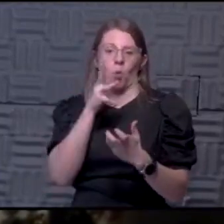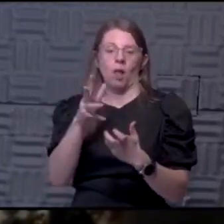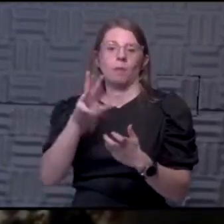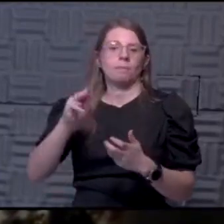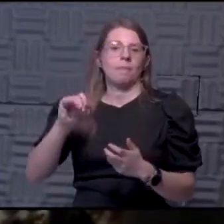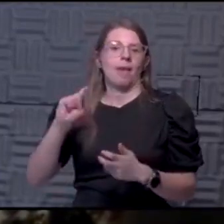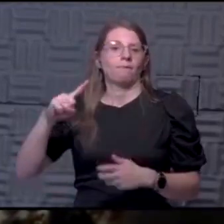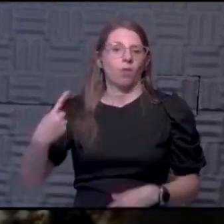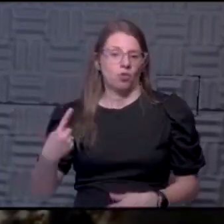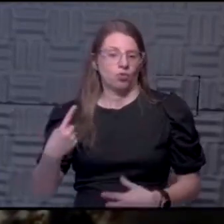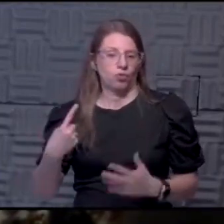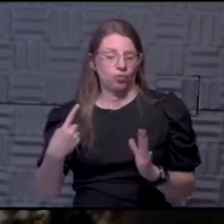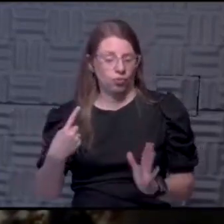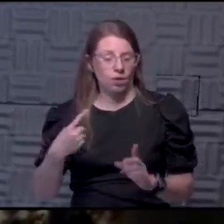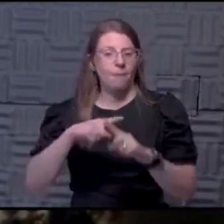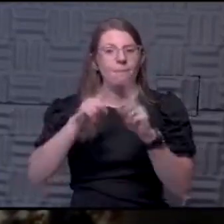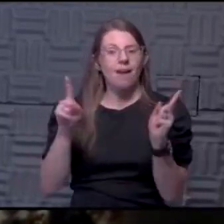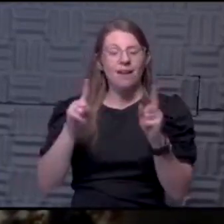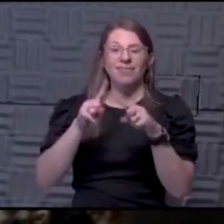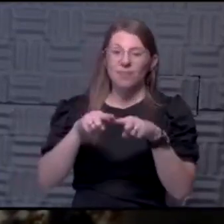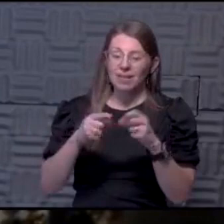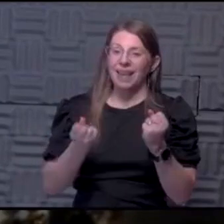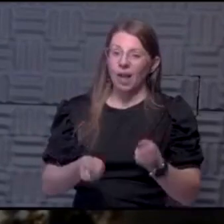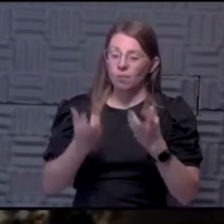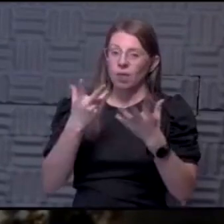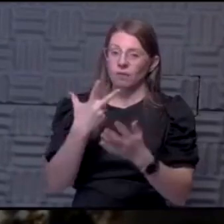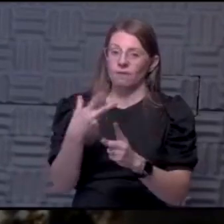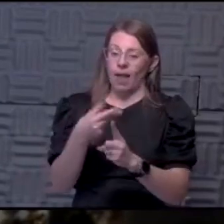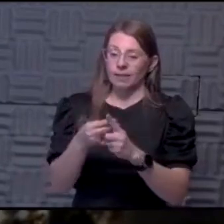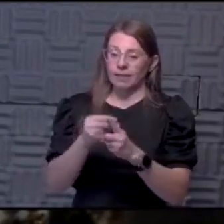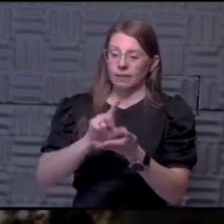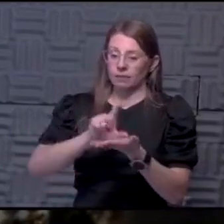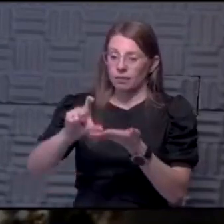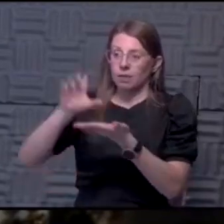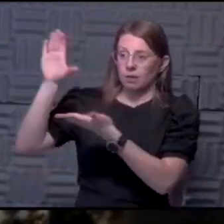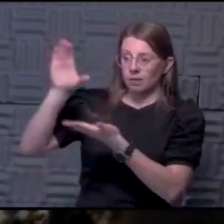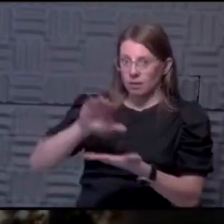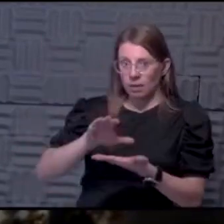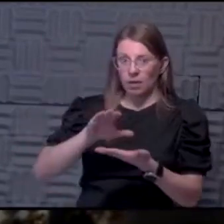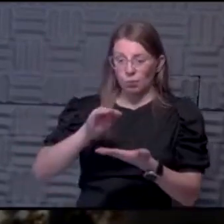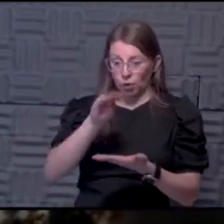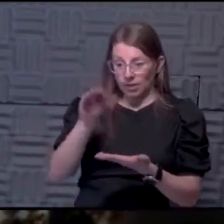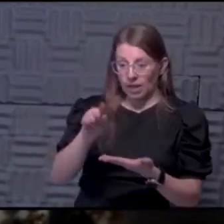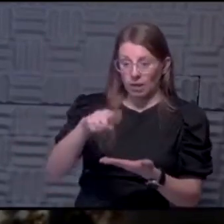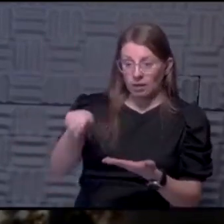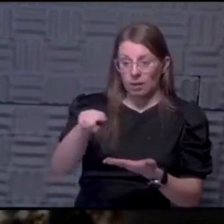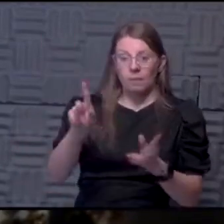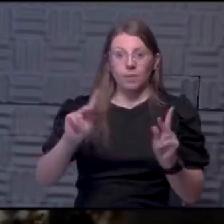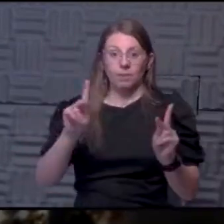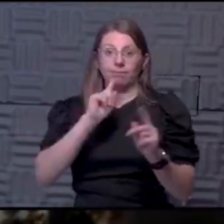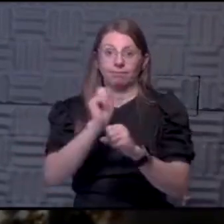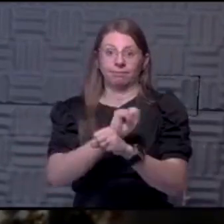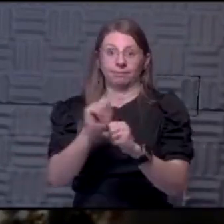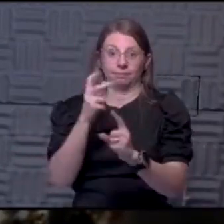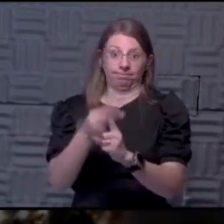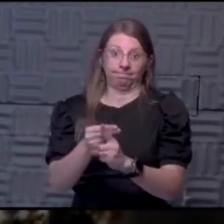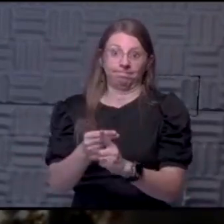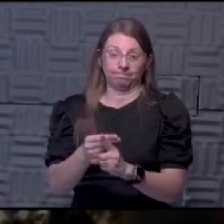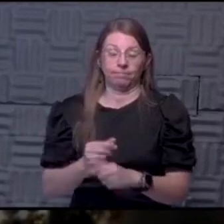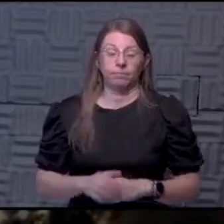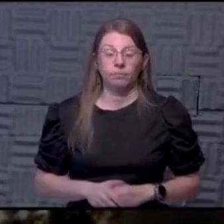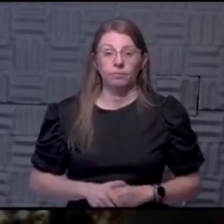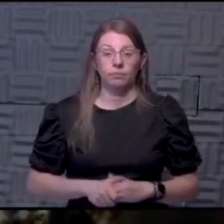But I'll predicate that on how much vaccine we get, and to the earlier question, what the percent of people are that actually get it. But